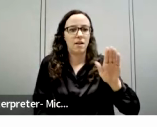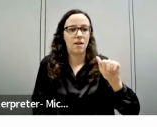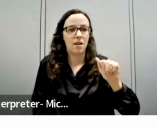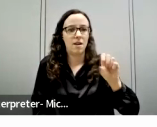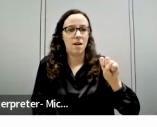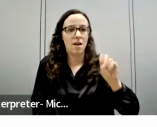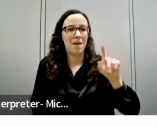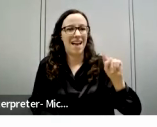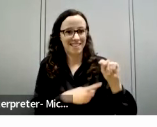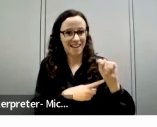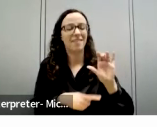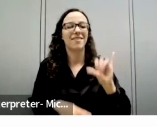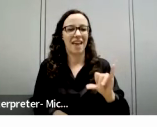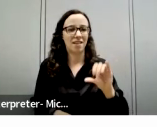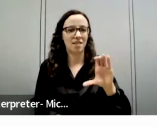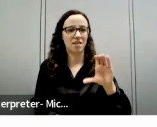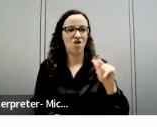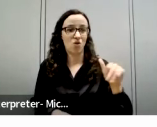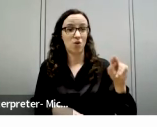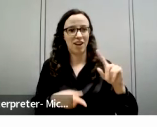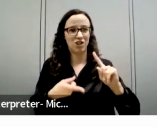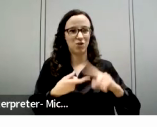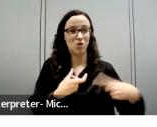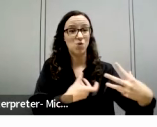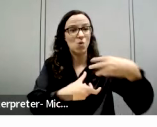hold all of these fruits together.